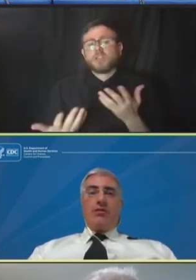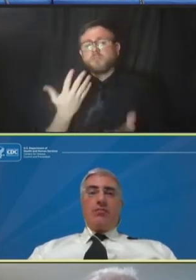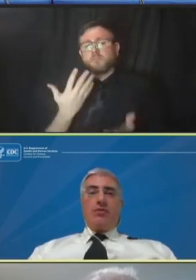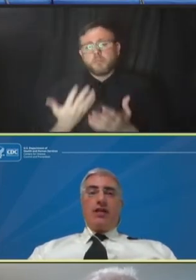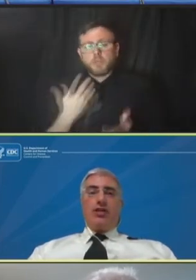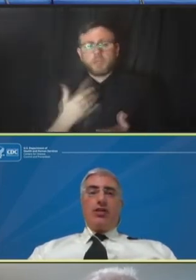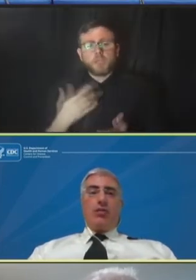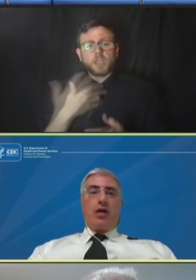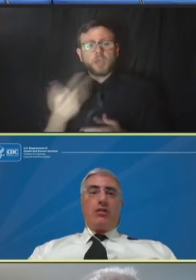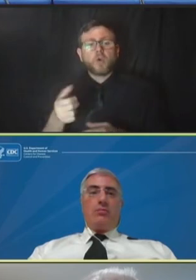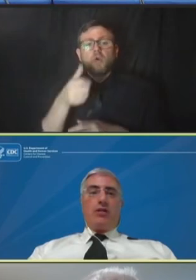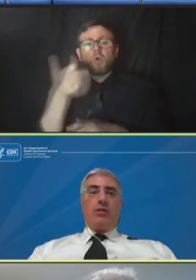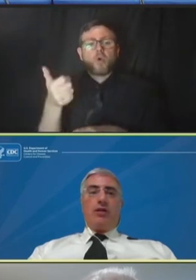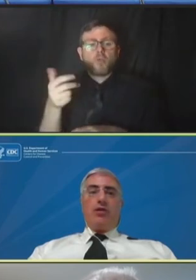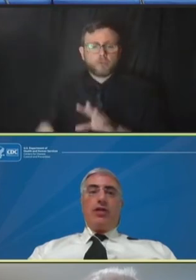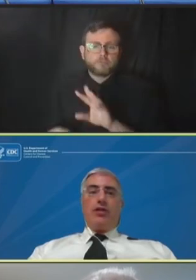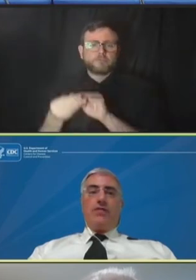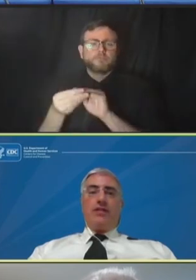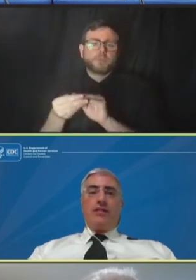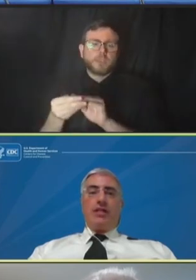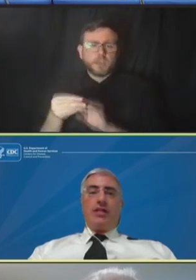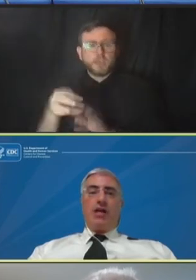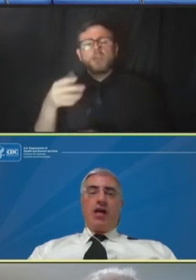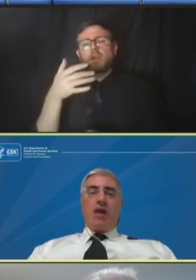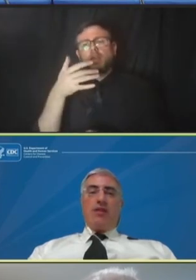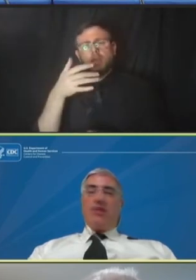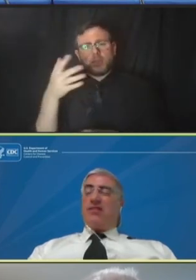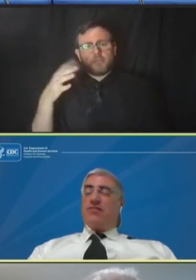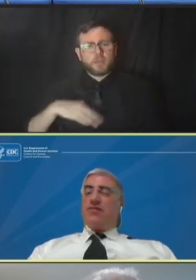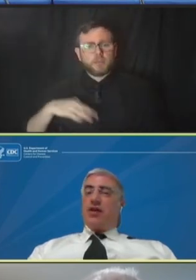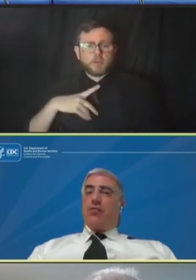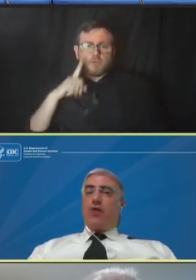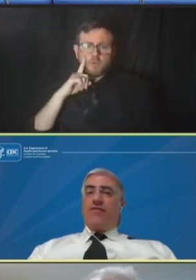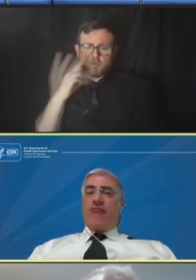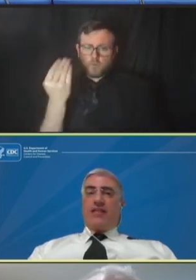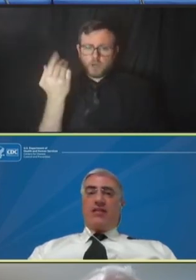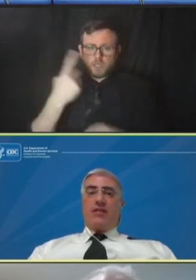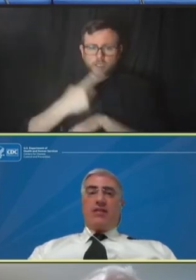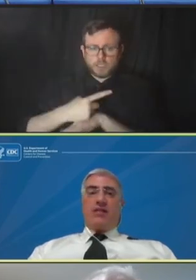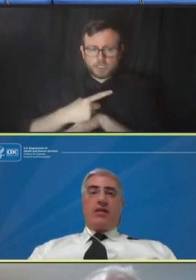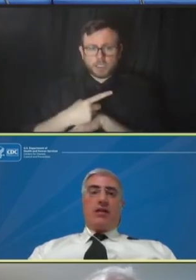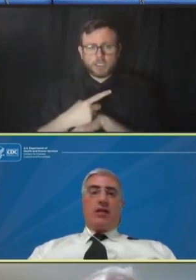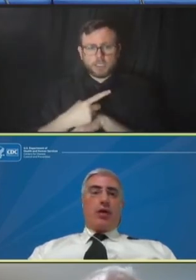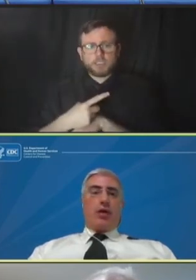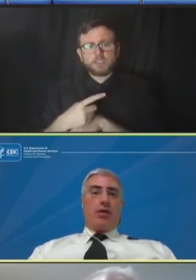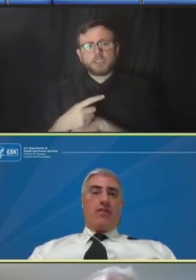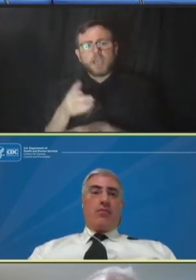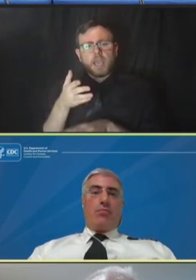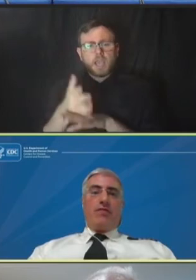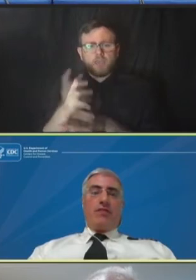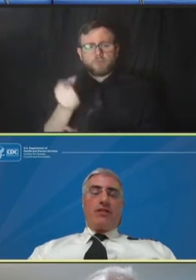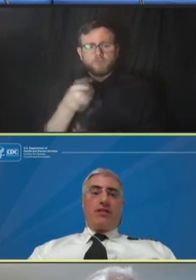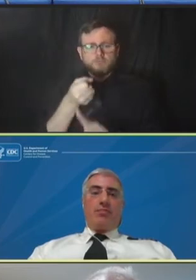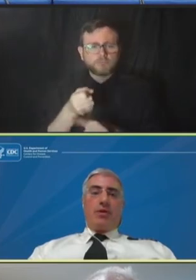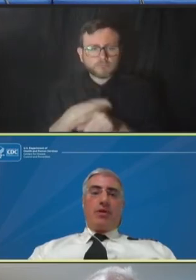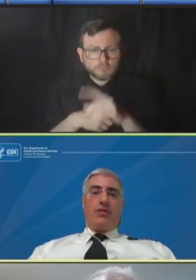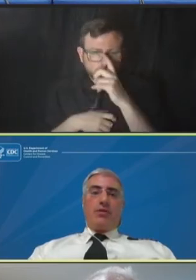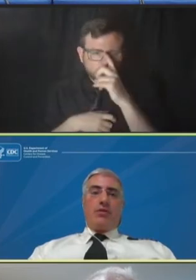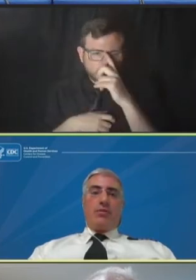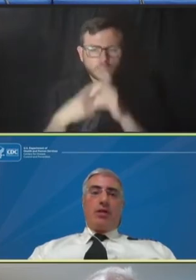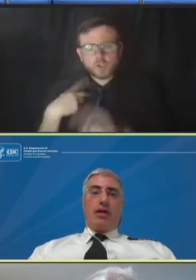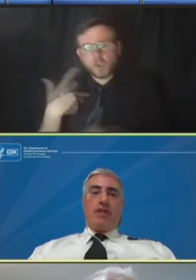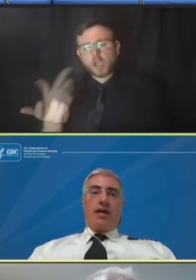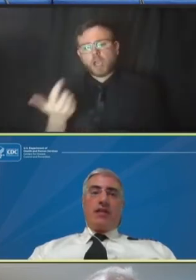terms of prevention or possibly amelioration of disease. But these are very rough estimates, I think, extrapolating from previous experience